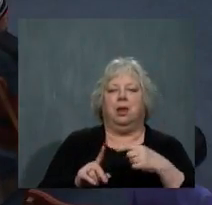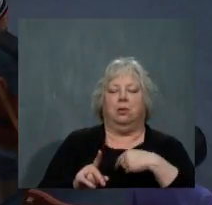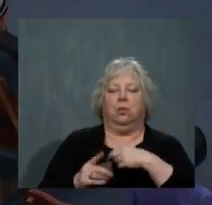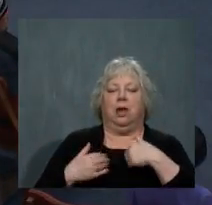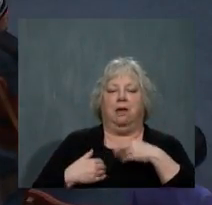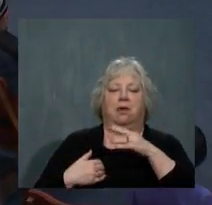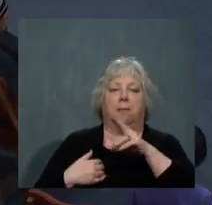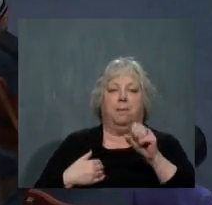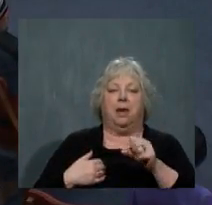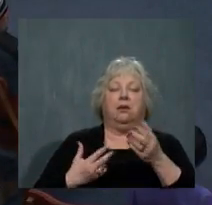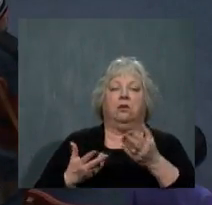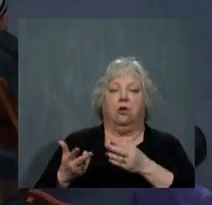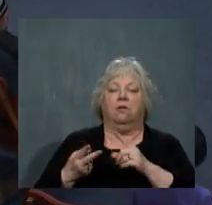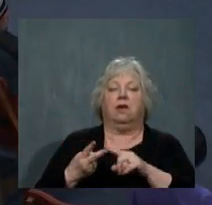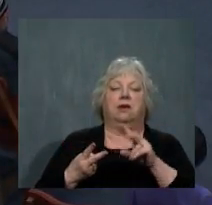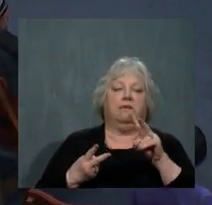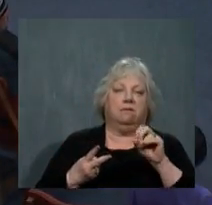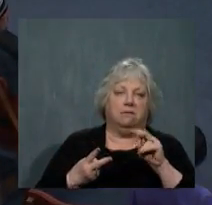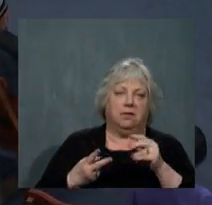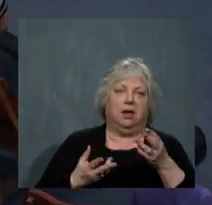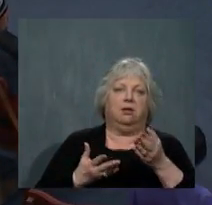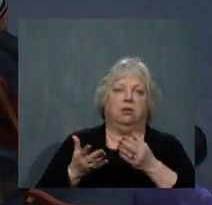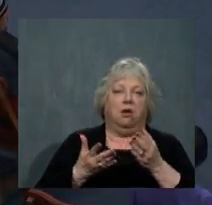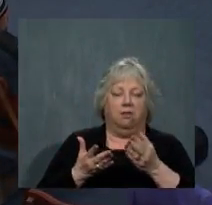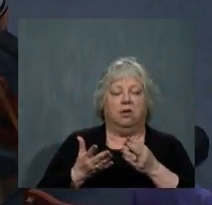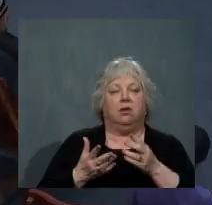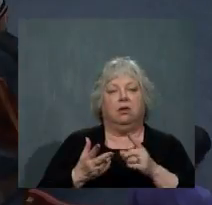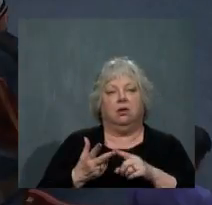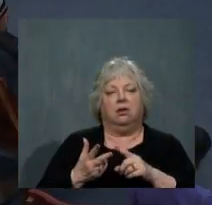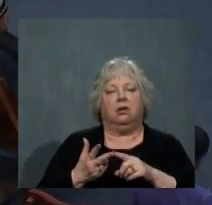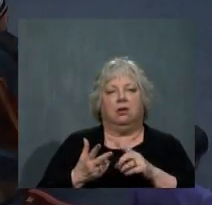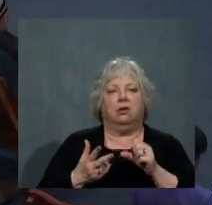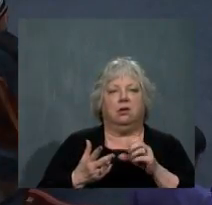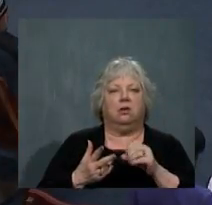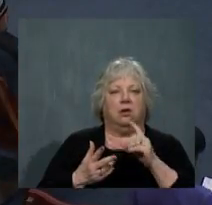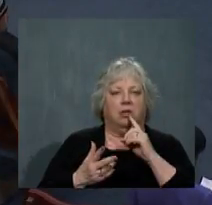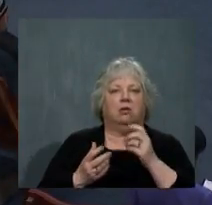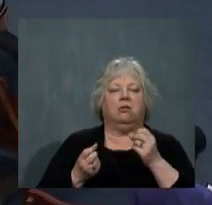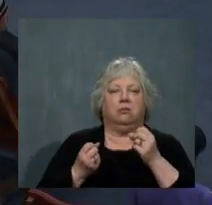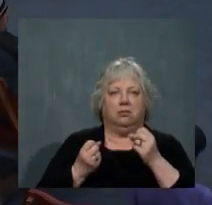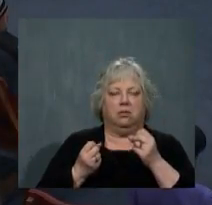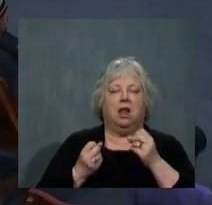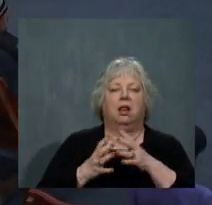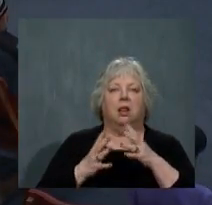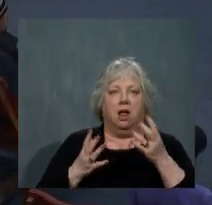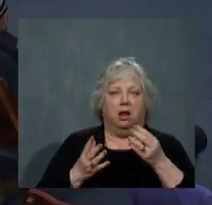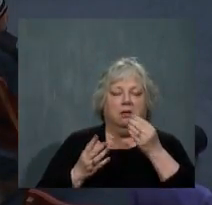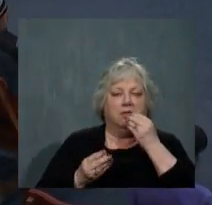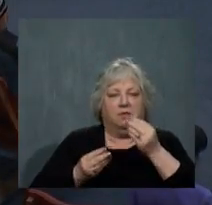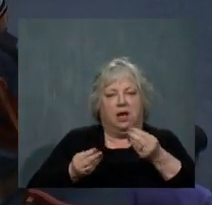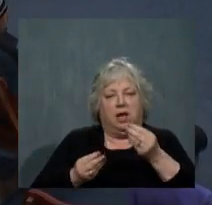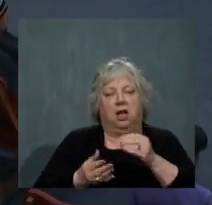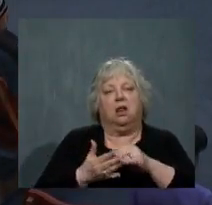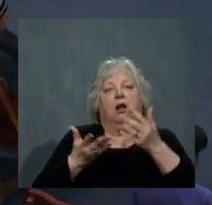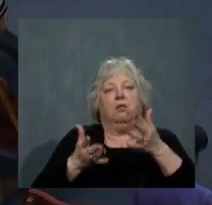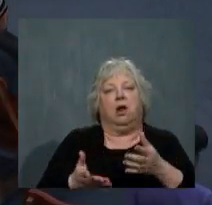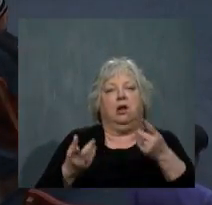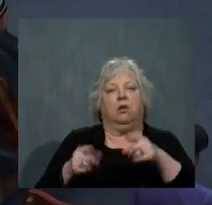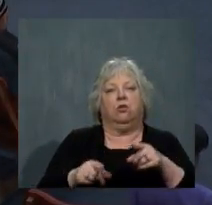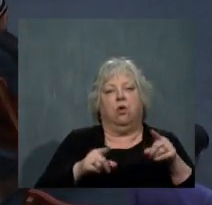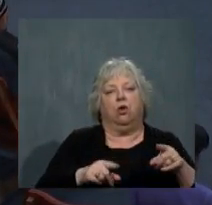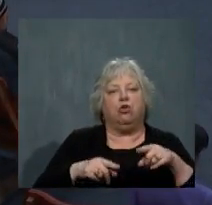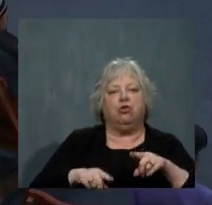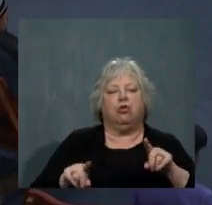bus service, a van service that picks people up in the mornings Right. as well. So Right. there's a substantial amount of feeding that already goes on there when the building is